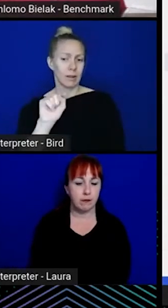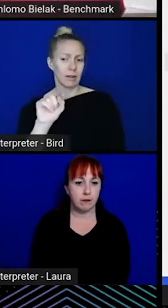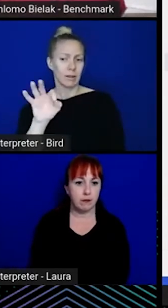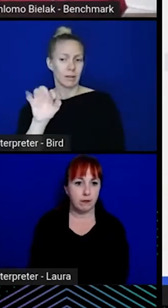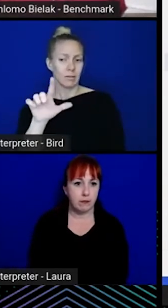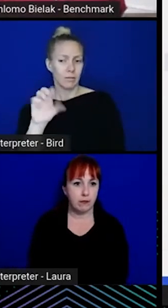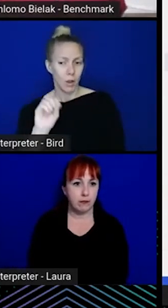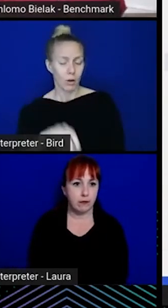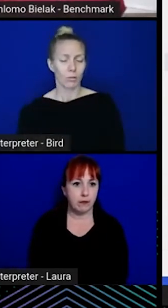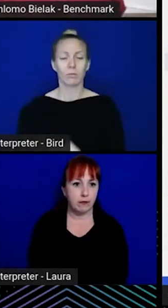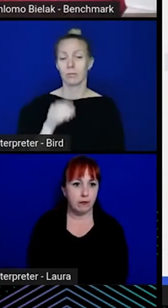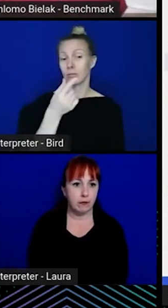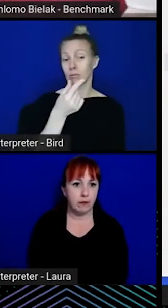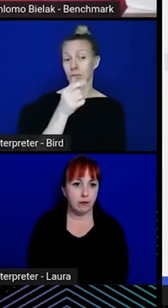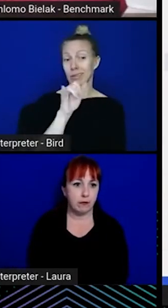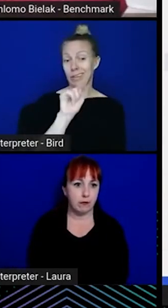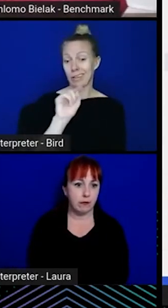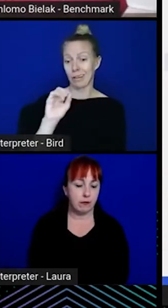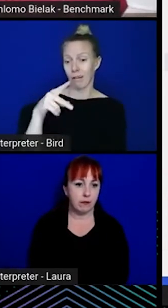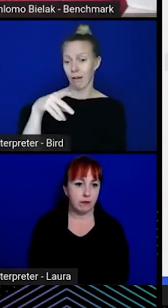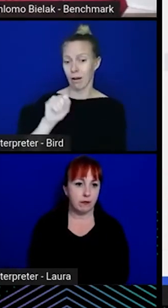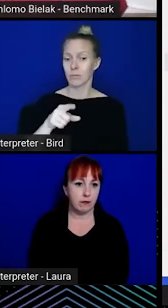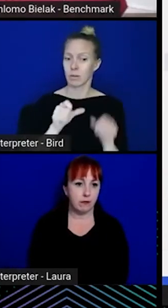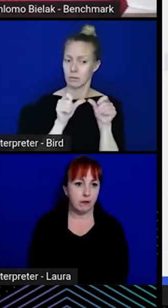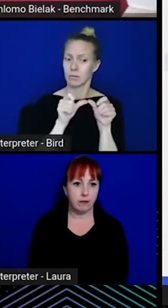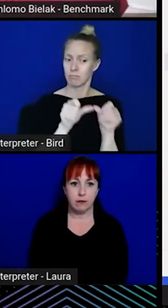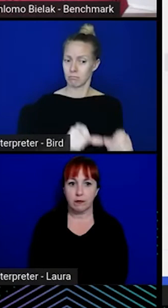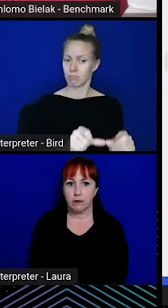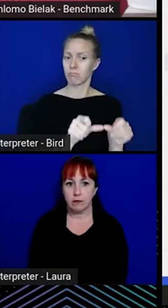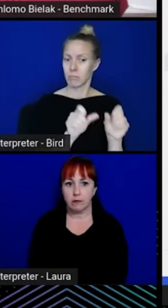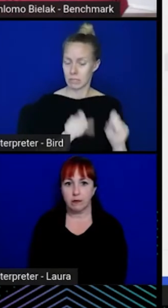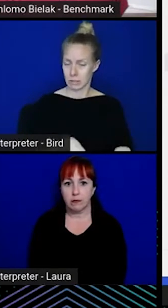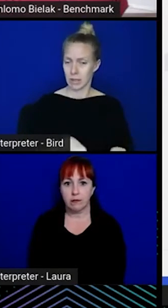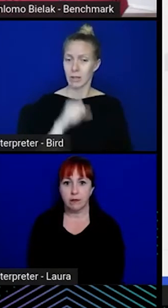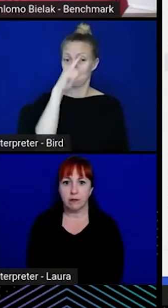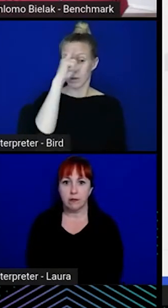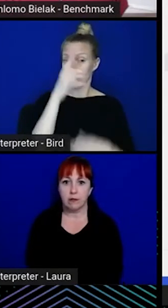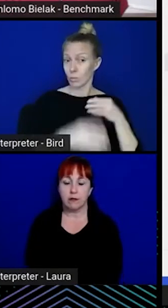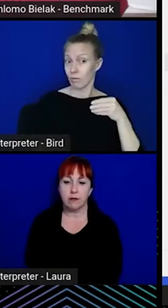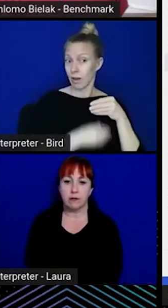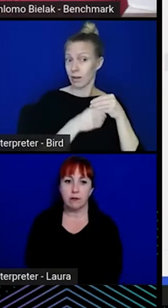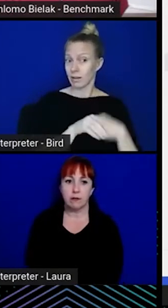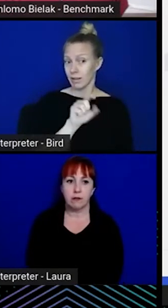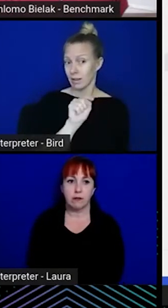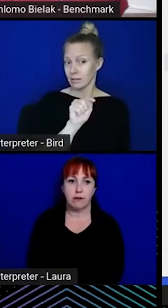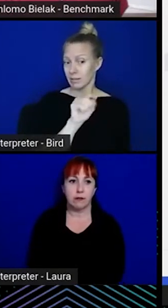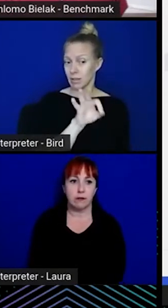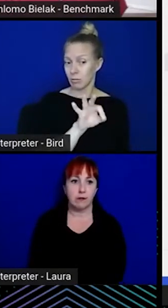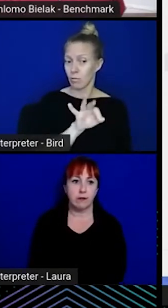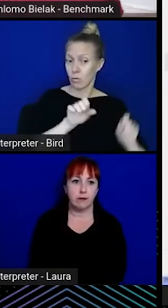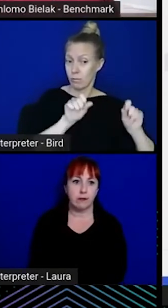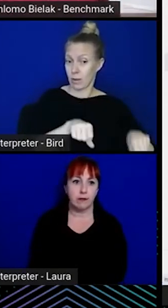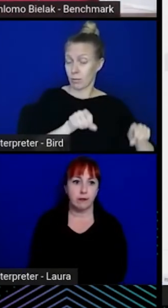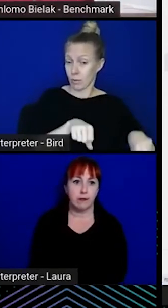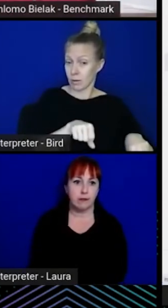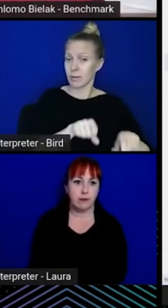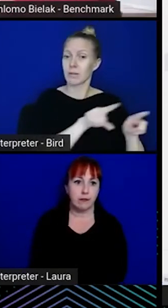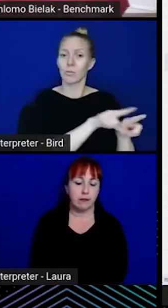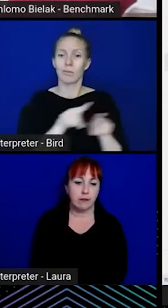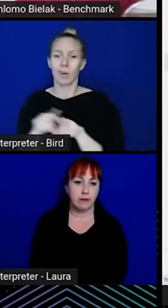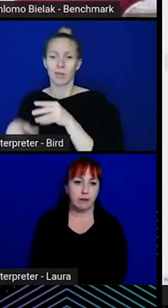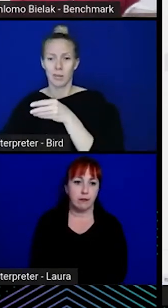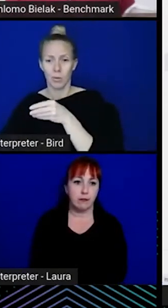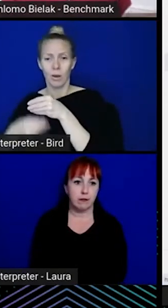is sustainable, because we've not only added the Terraform capabilities, we've also added